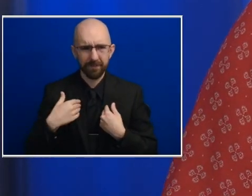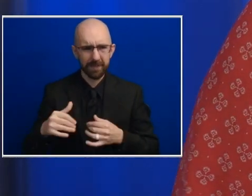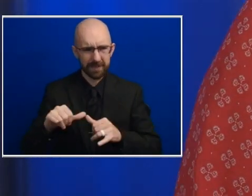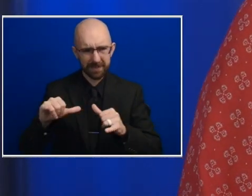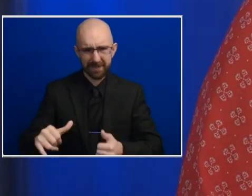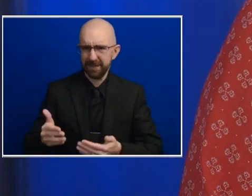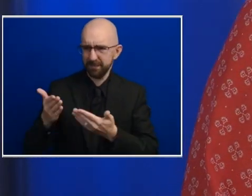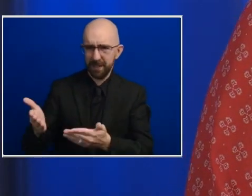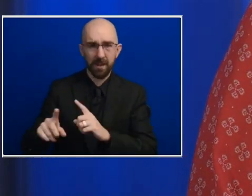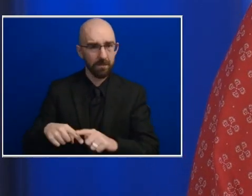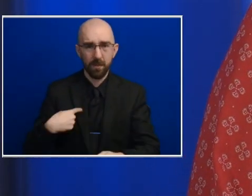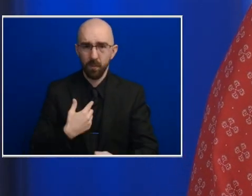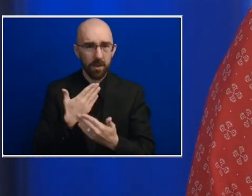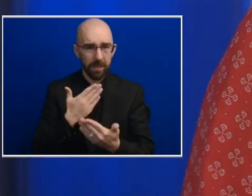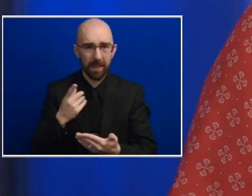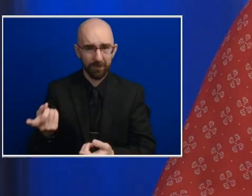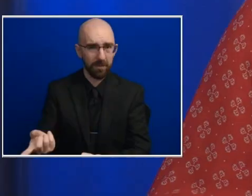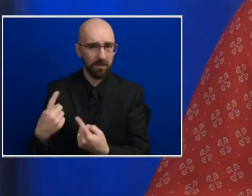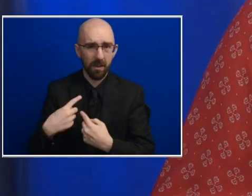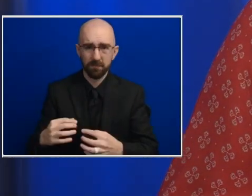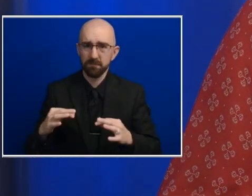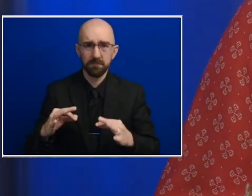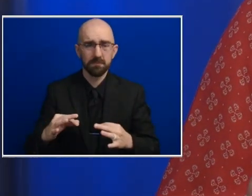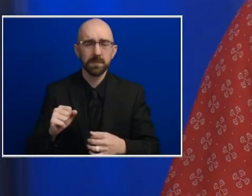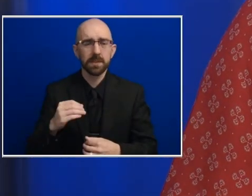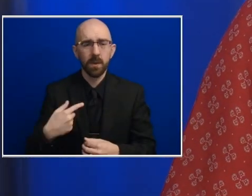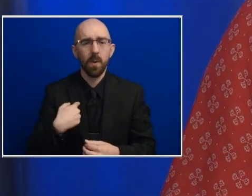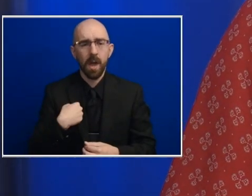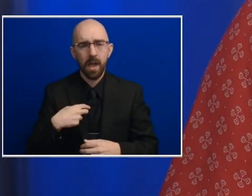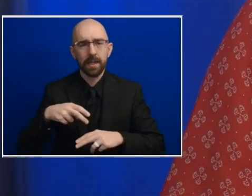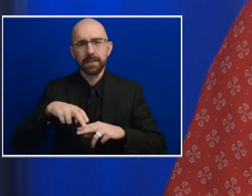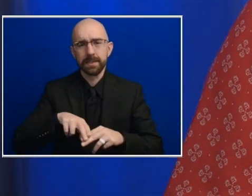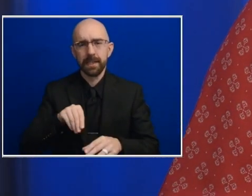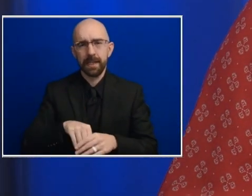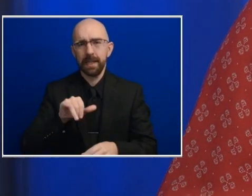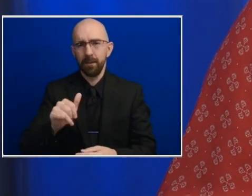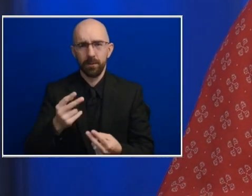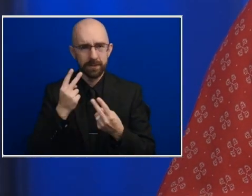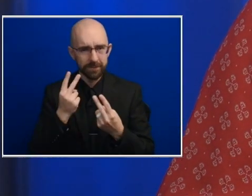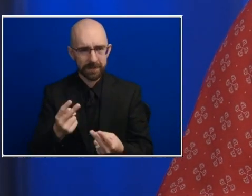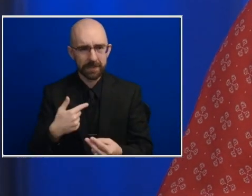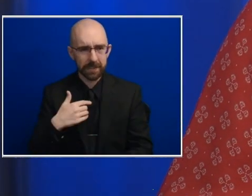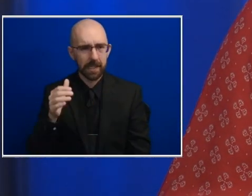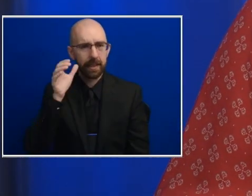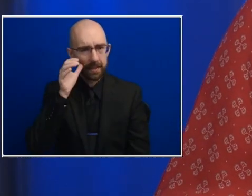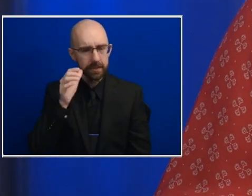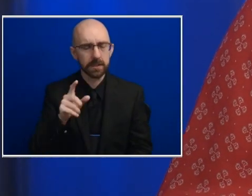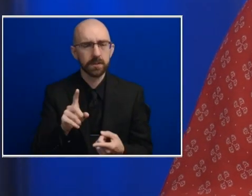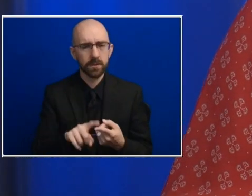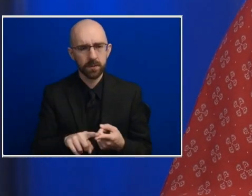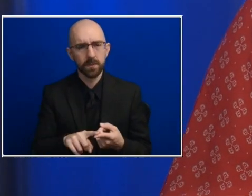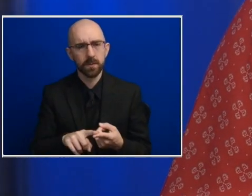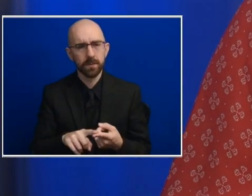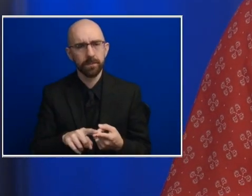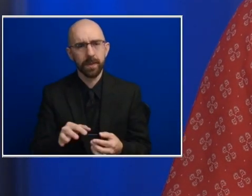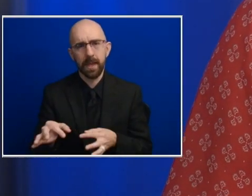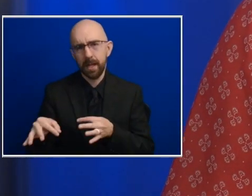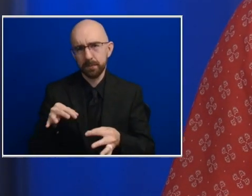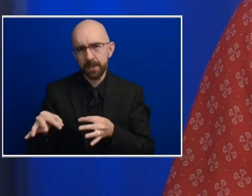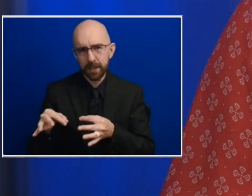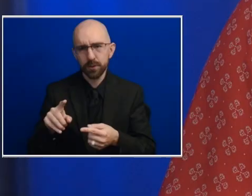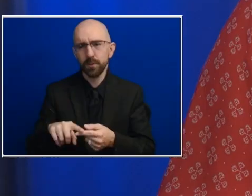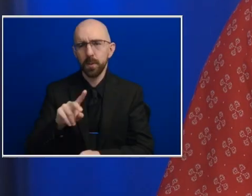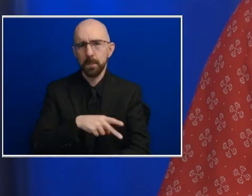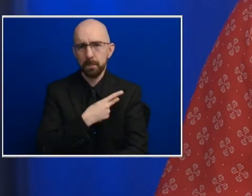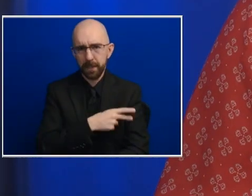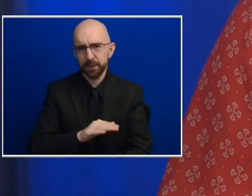have you. And so I sit in those visits and I listen to the explanation to the patients and the